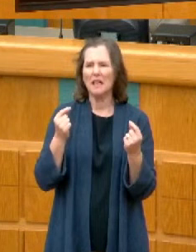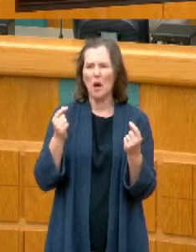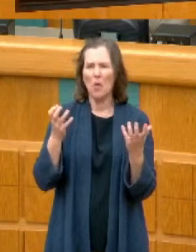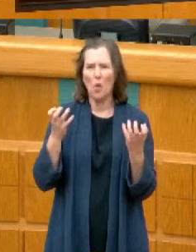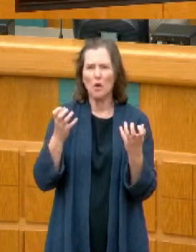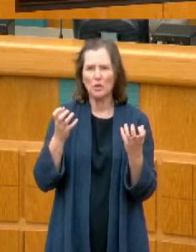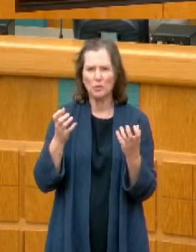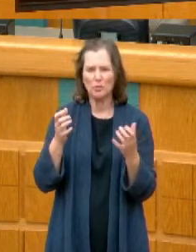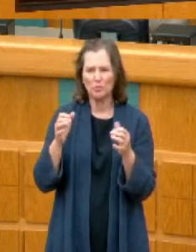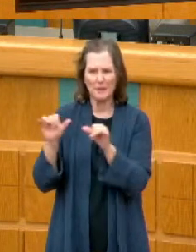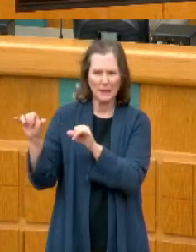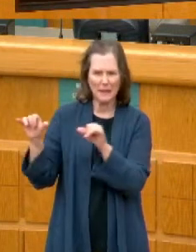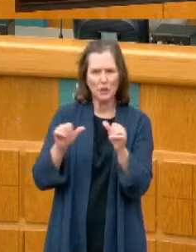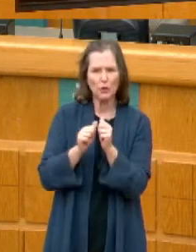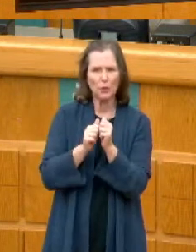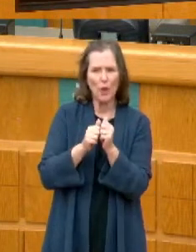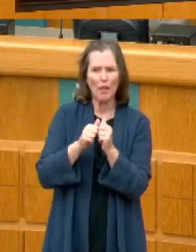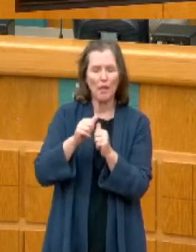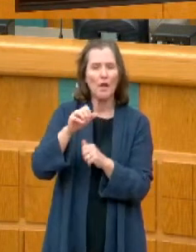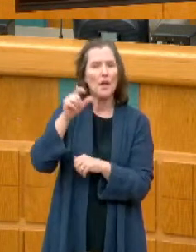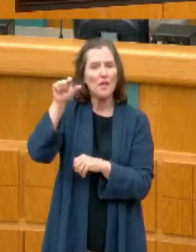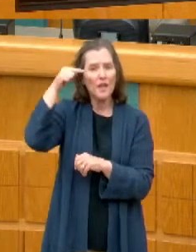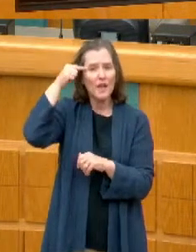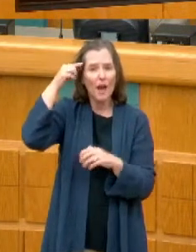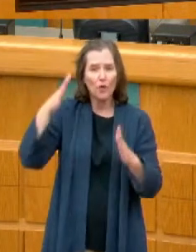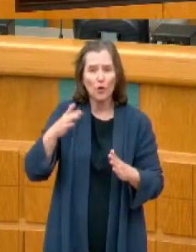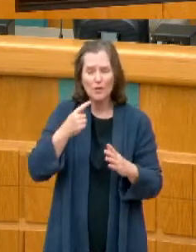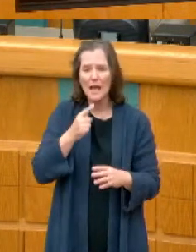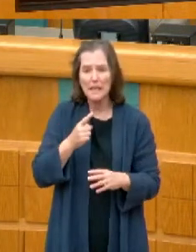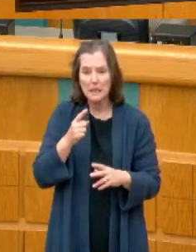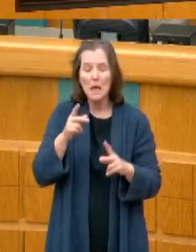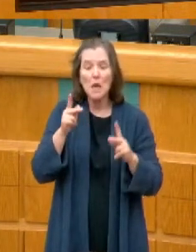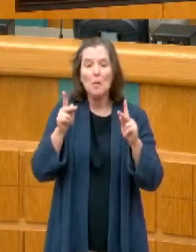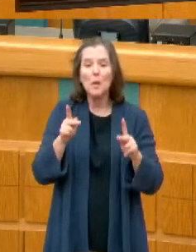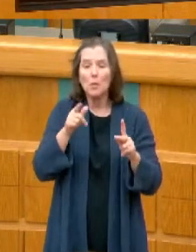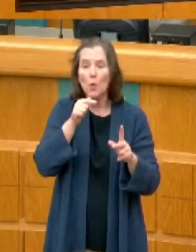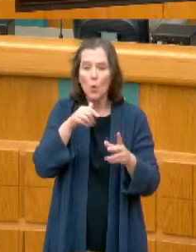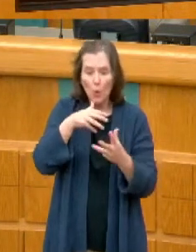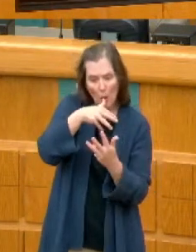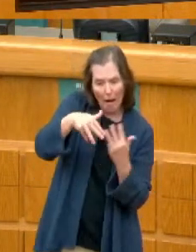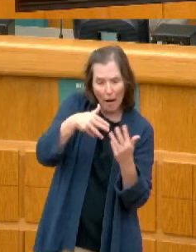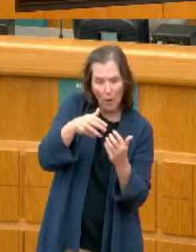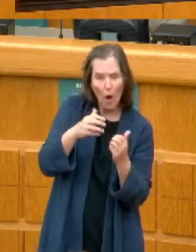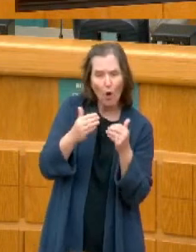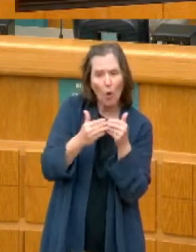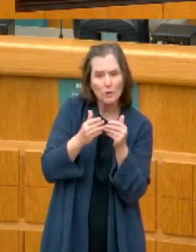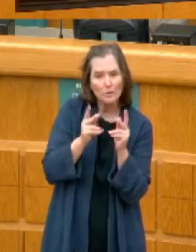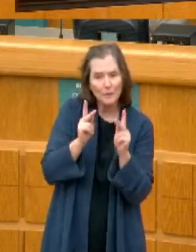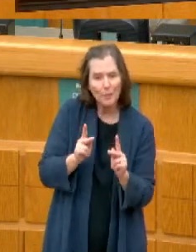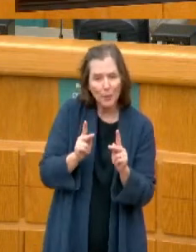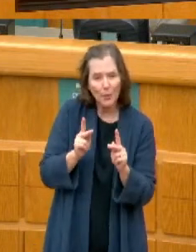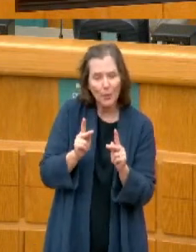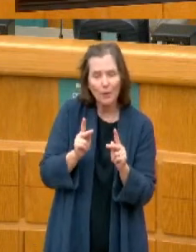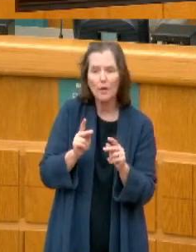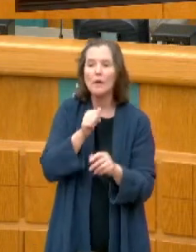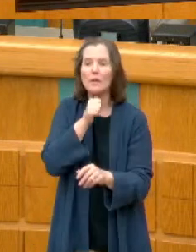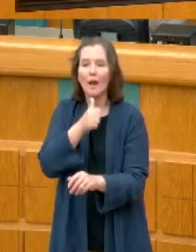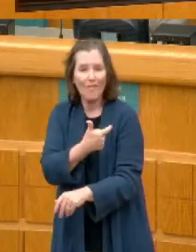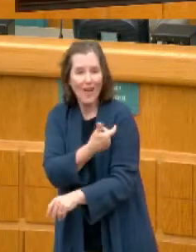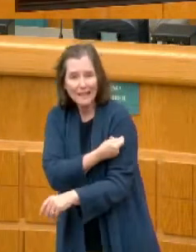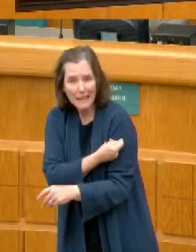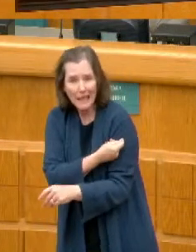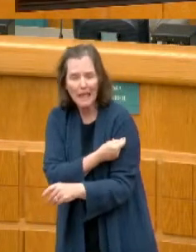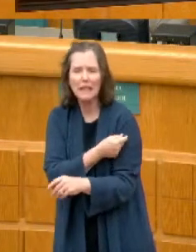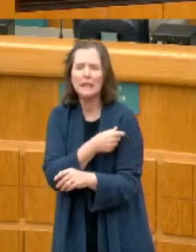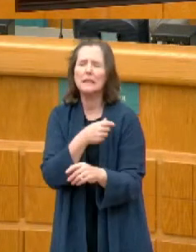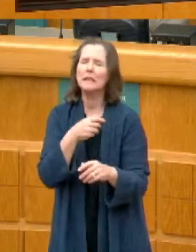that are vulnerable, that are compromised, that are in congregate settings, and particularly the unvaccinated. That's where you really need